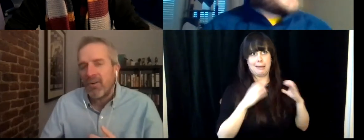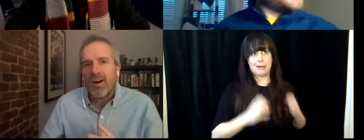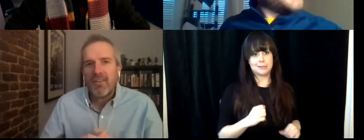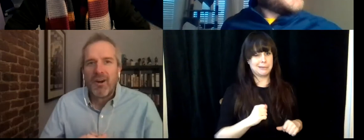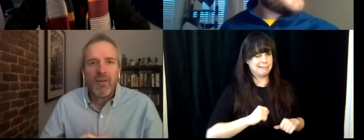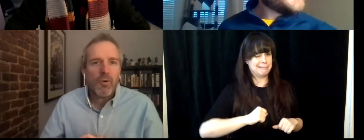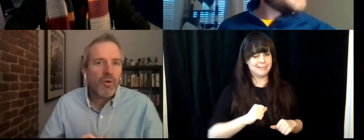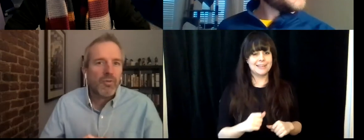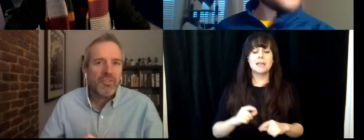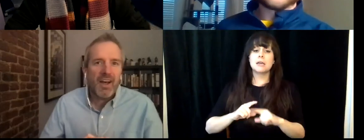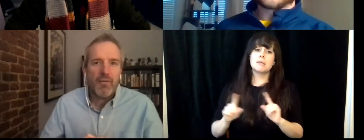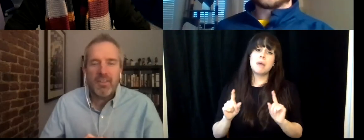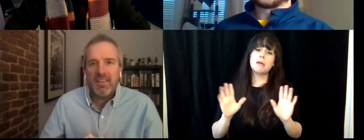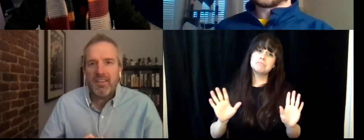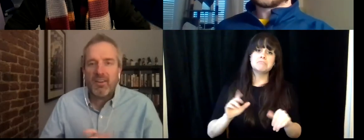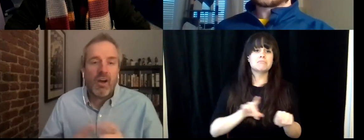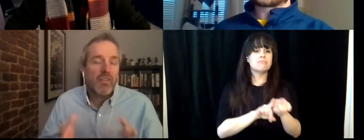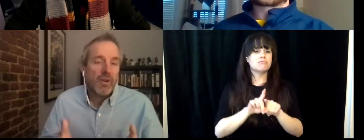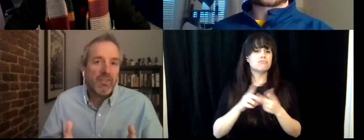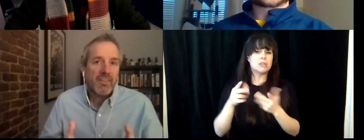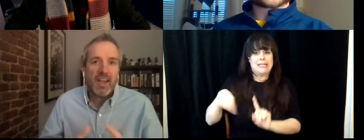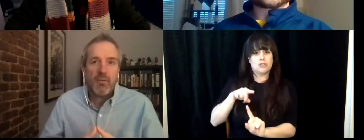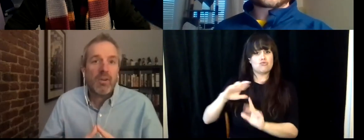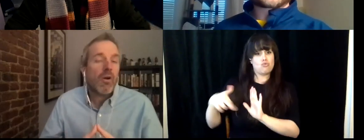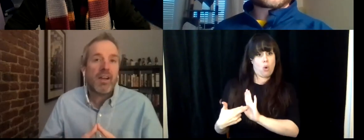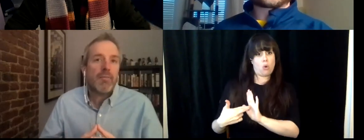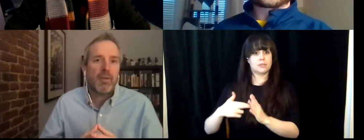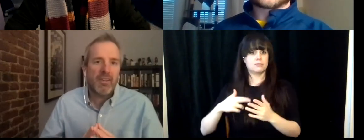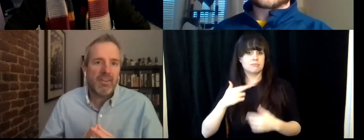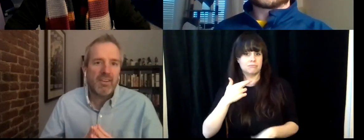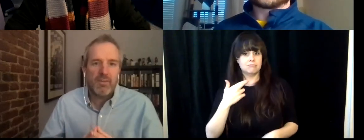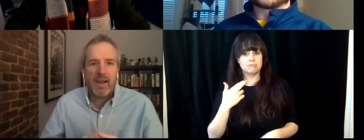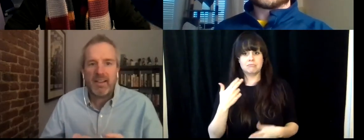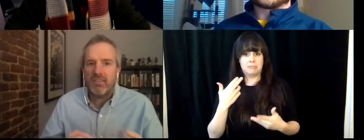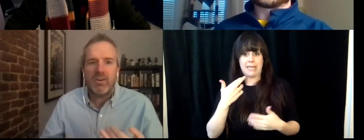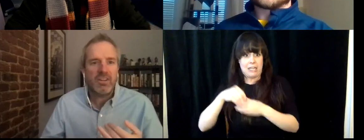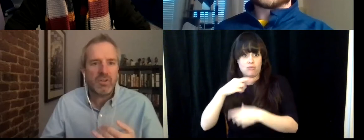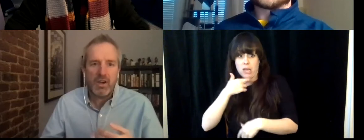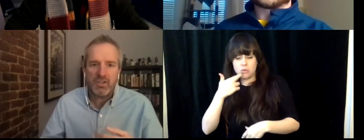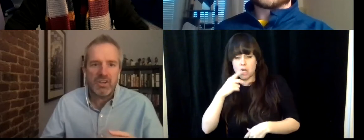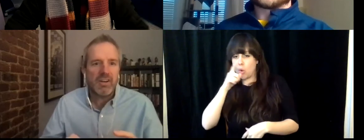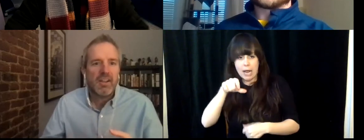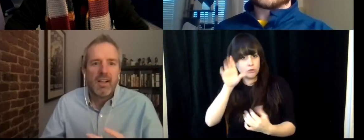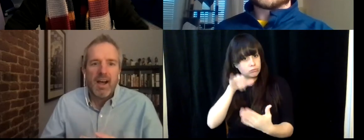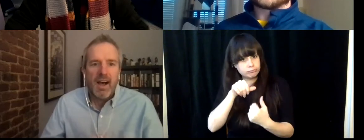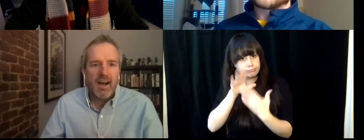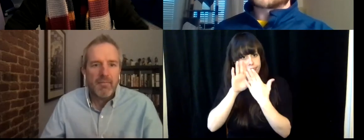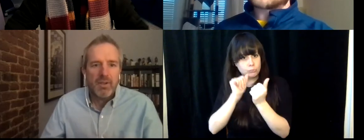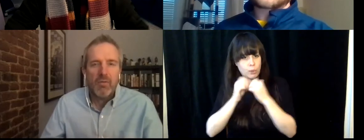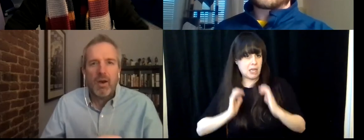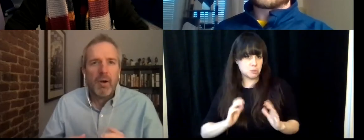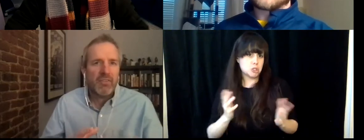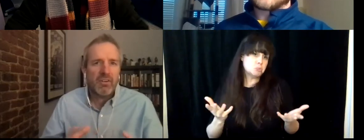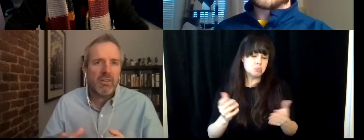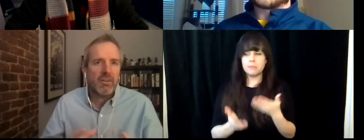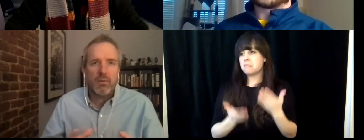So there are roles within, on the restaurant side where you are not public facing. If you're back in the house, if you're a dishwasher,